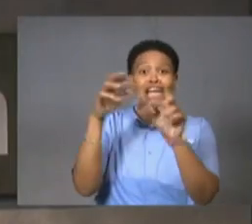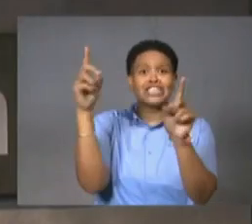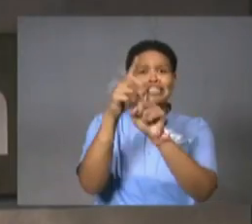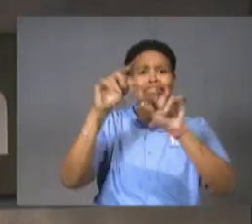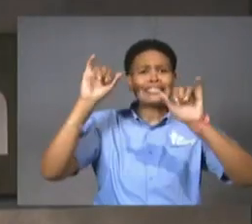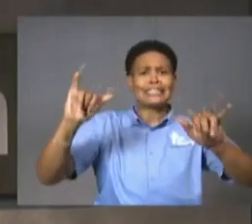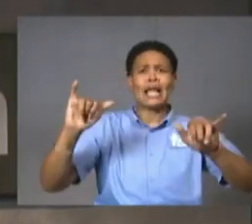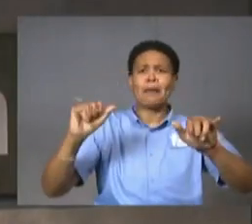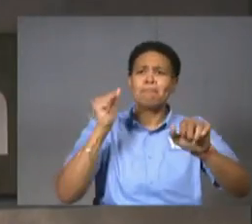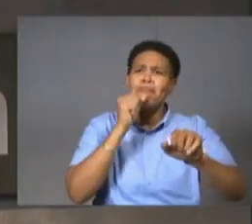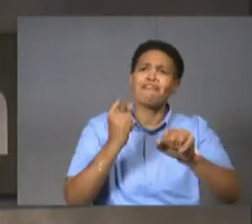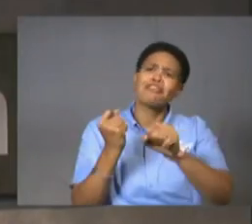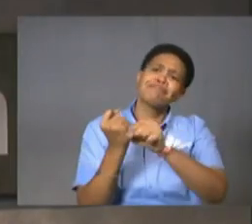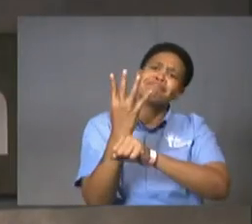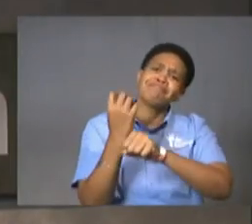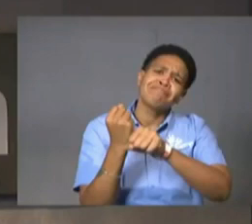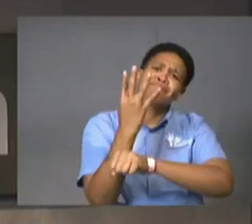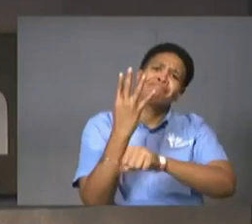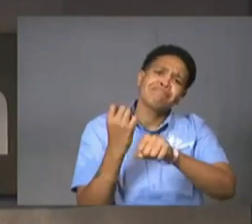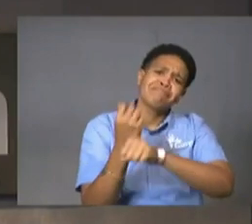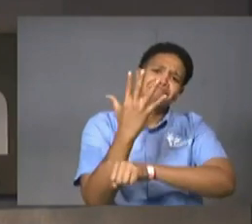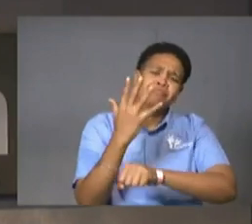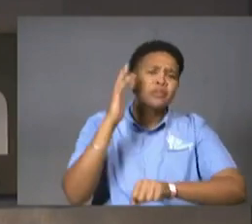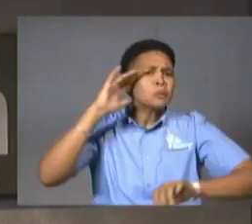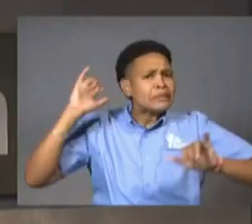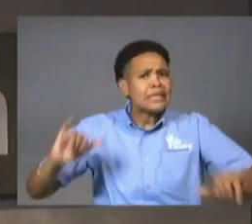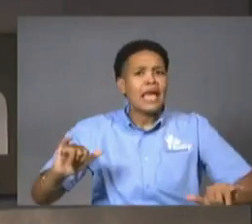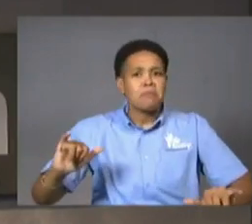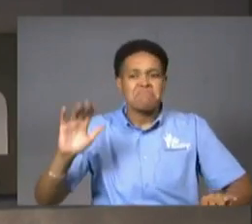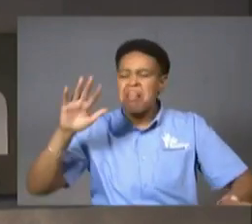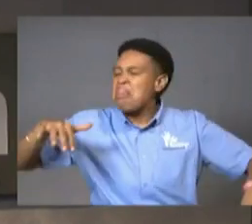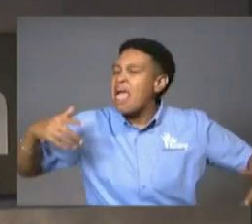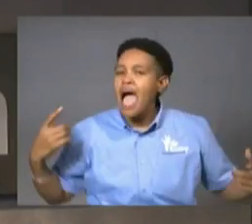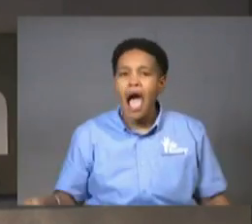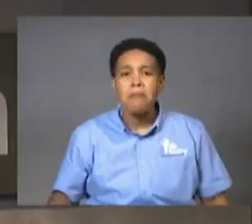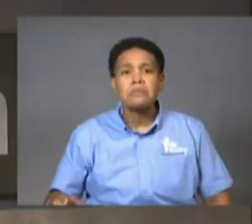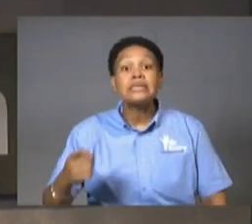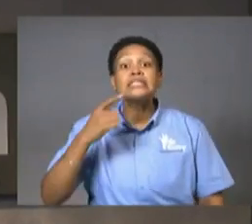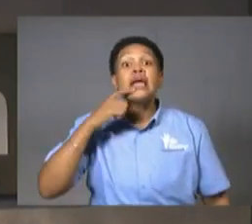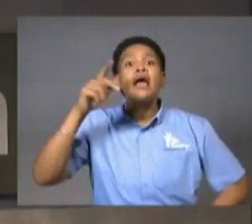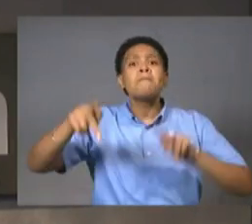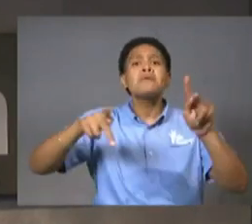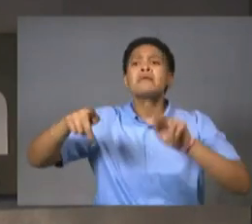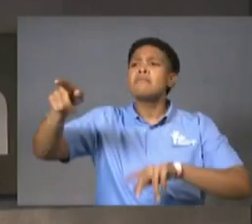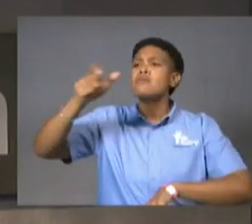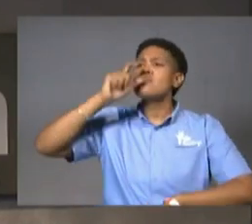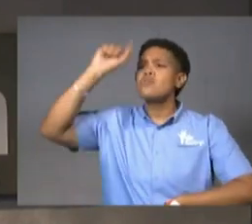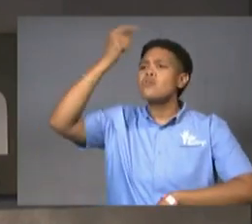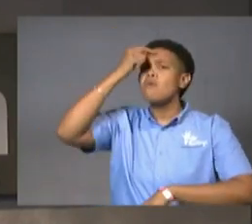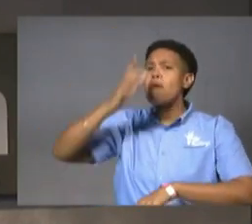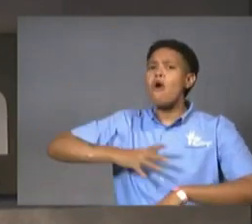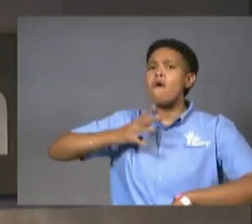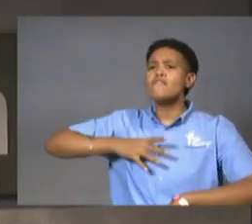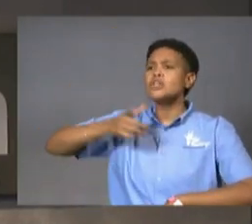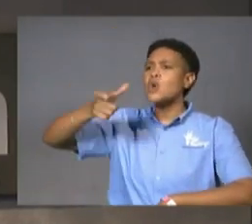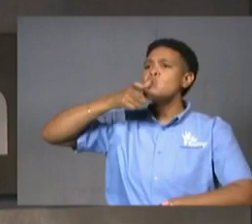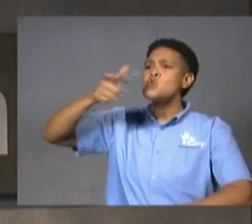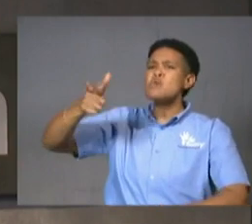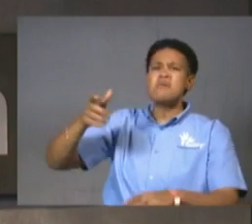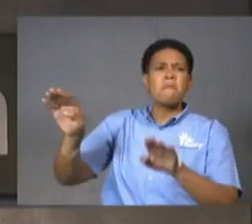happened. He said there would be impeachment of public officials who behave badly,